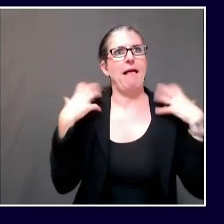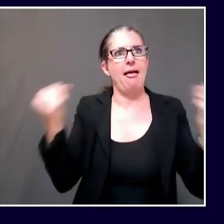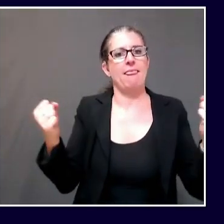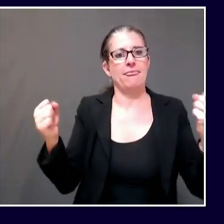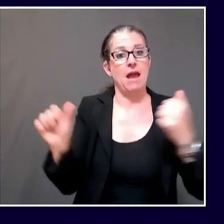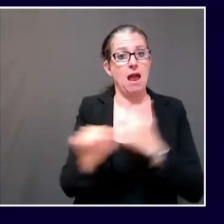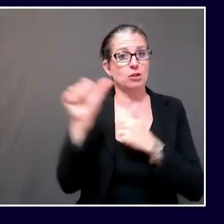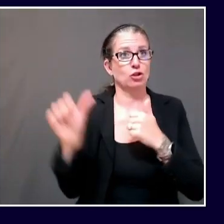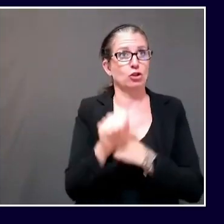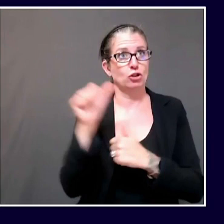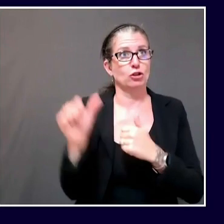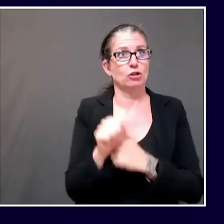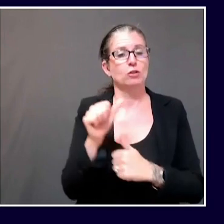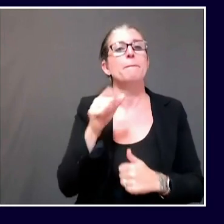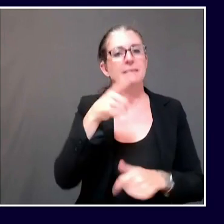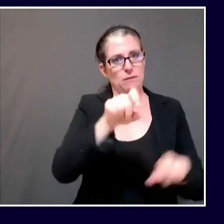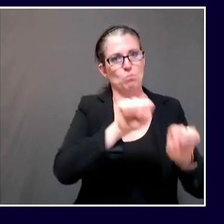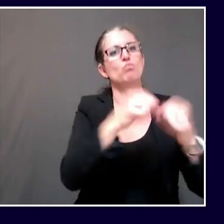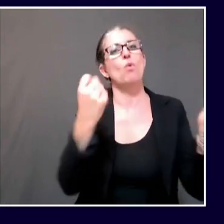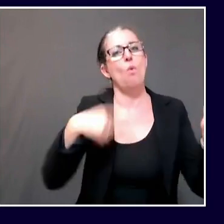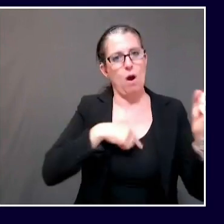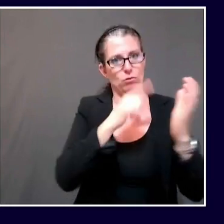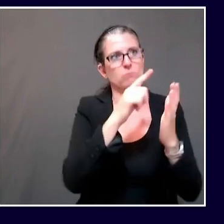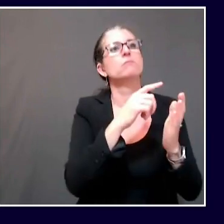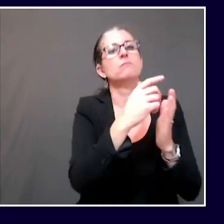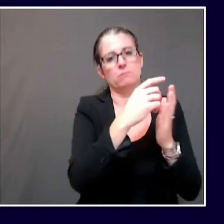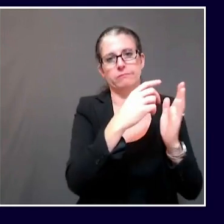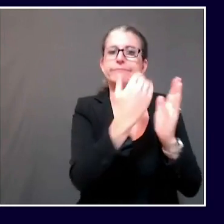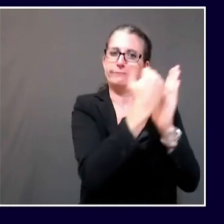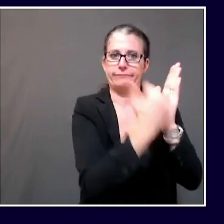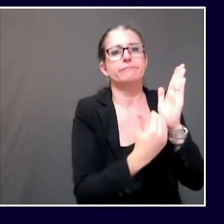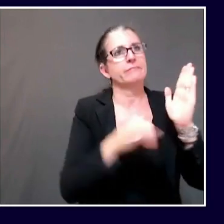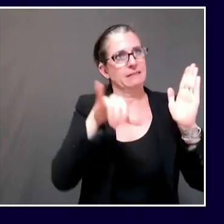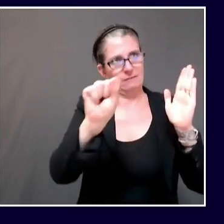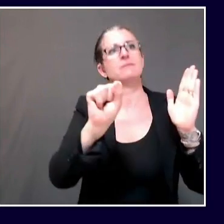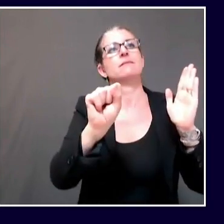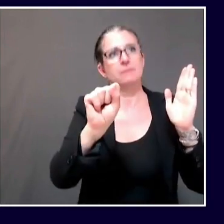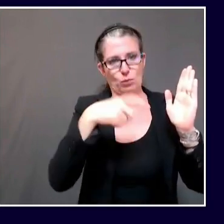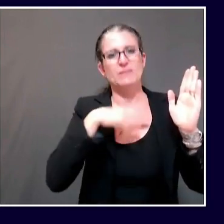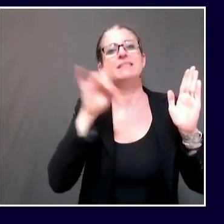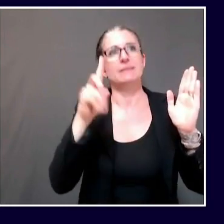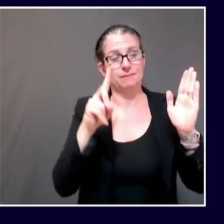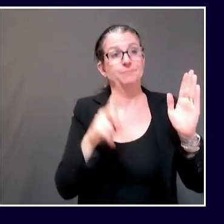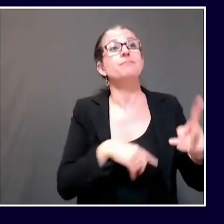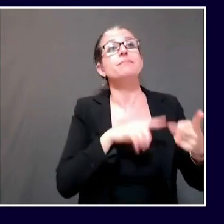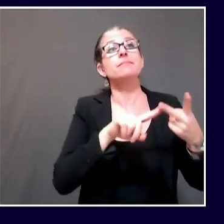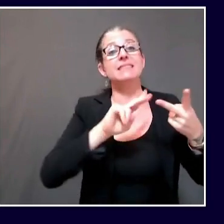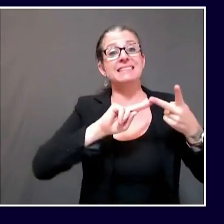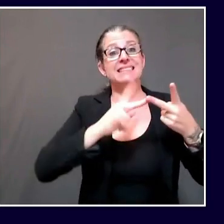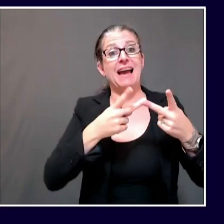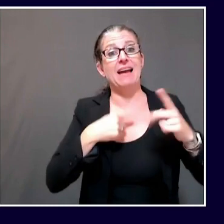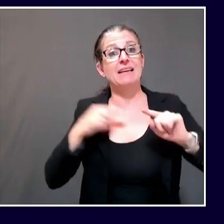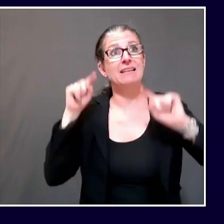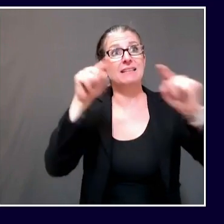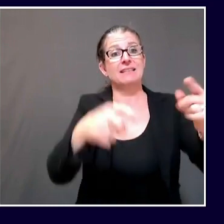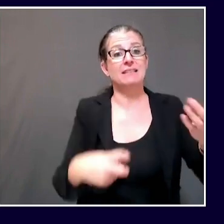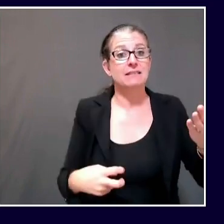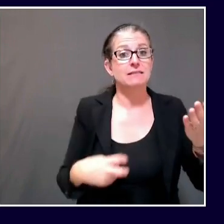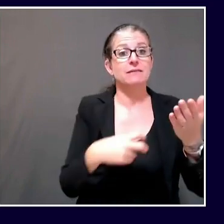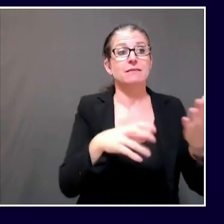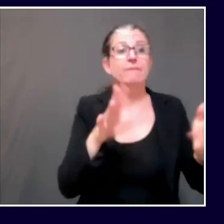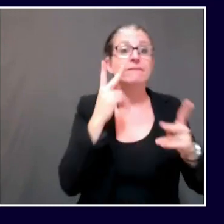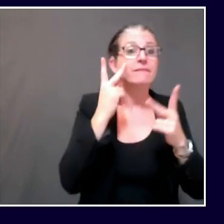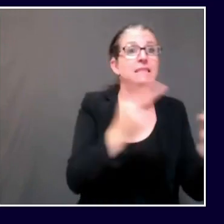policies. There was a return site visit in which there were continued deficiencies. So we have suspended